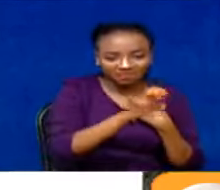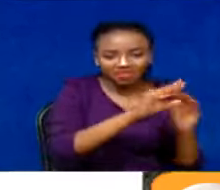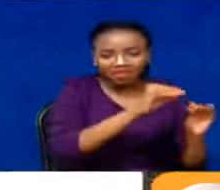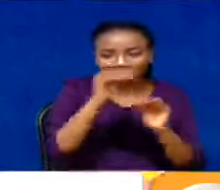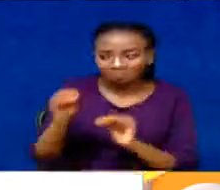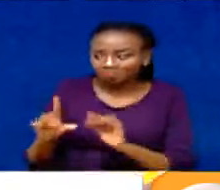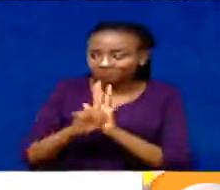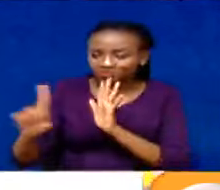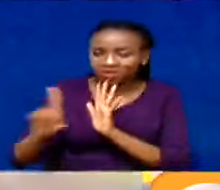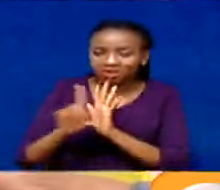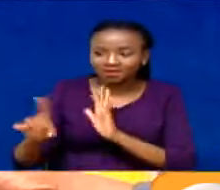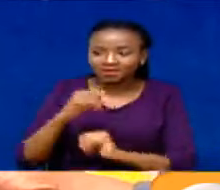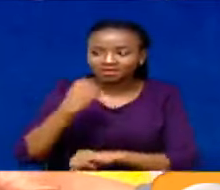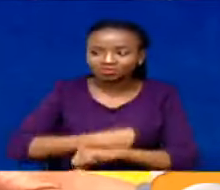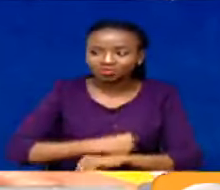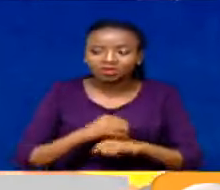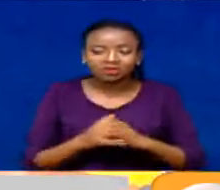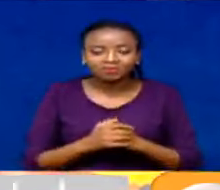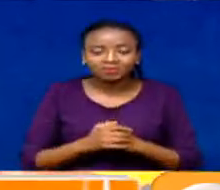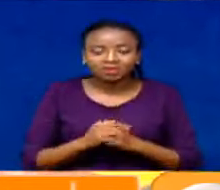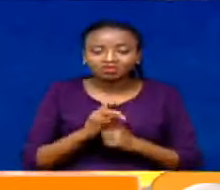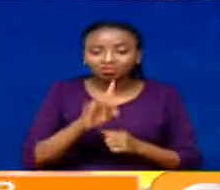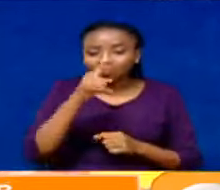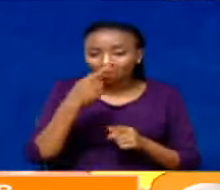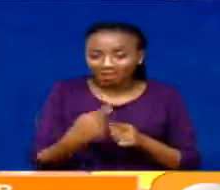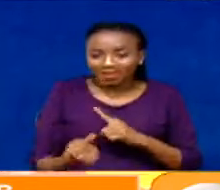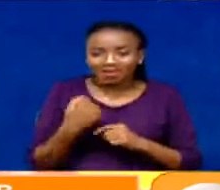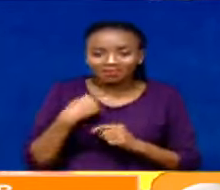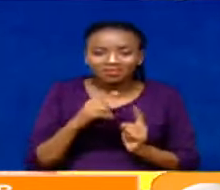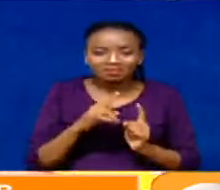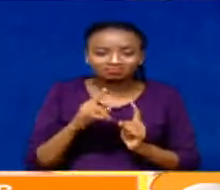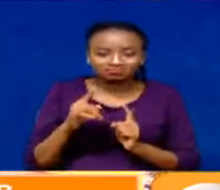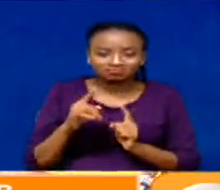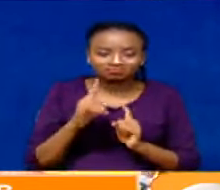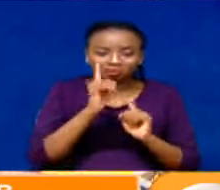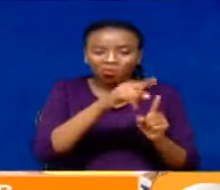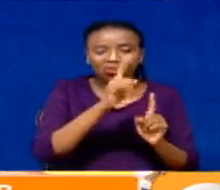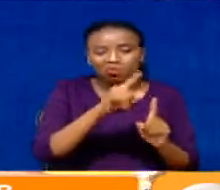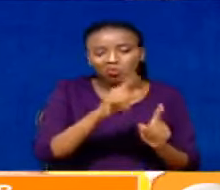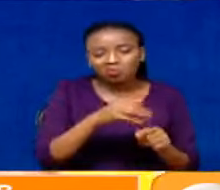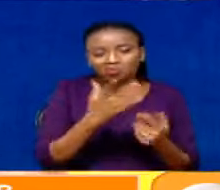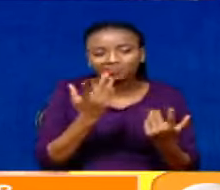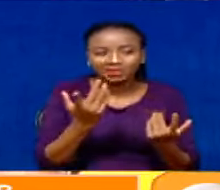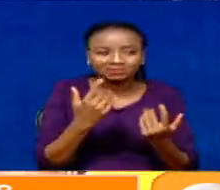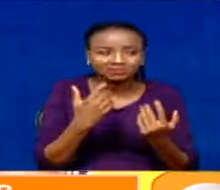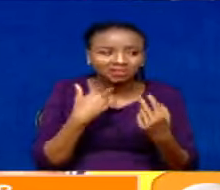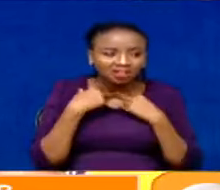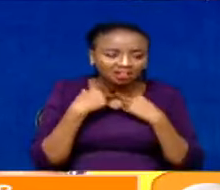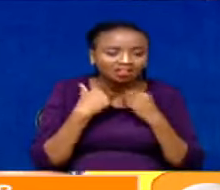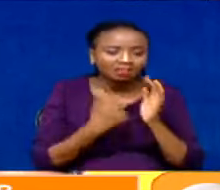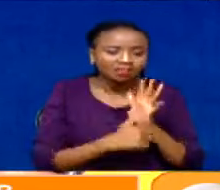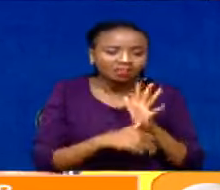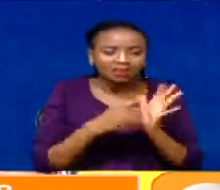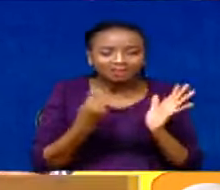is closer home. I attended for 1 year, but because of financial problems and other challenges, then